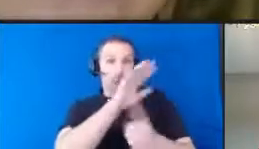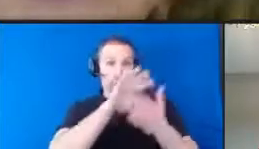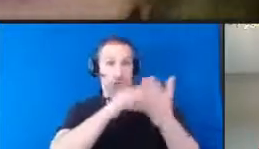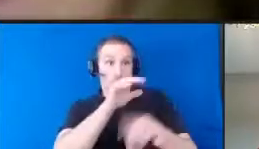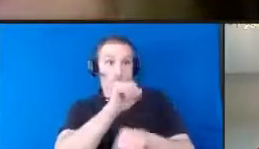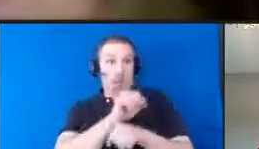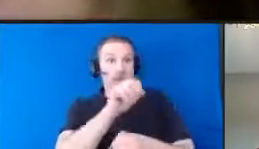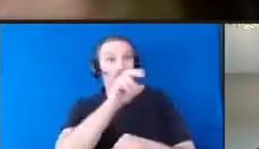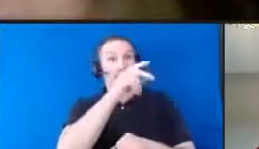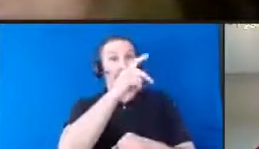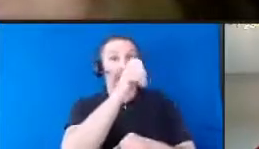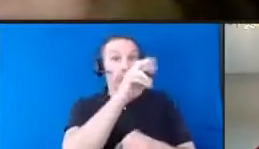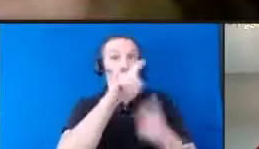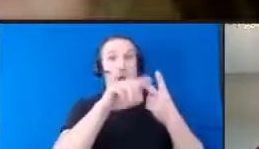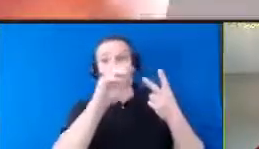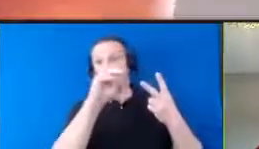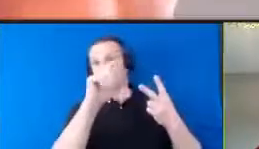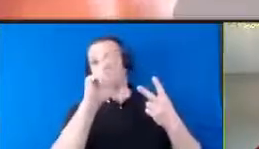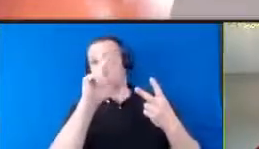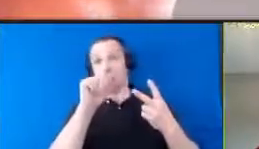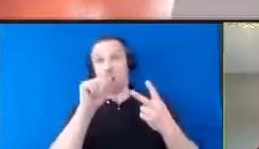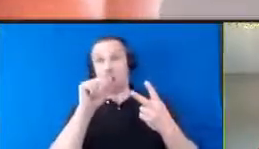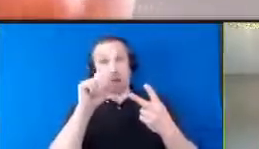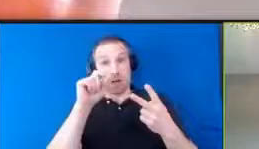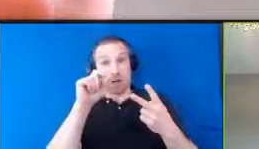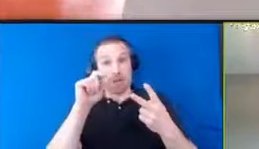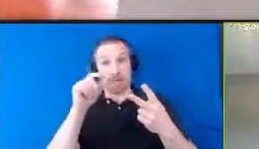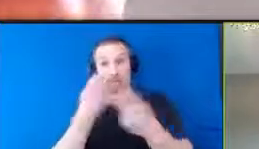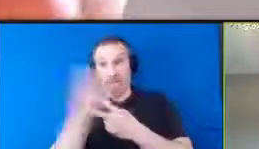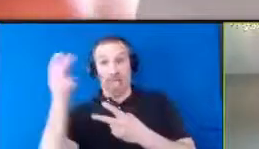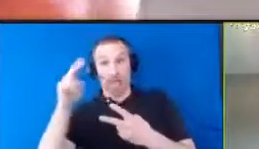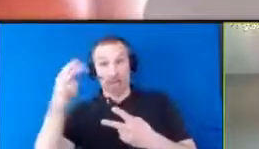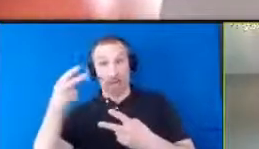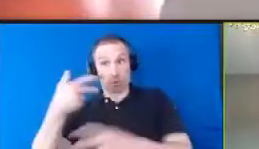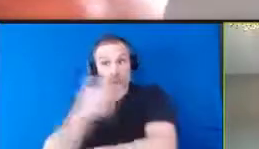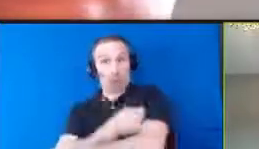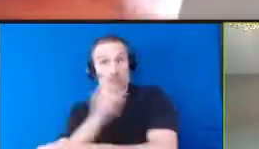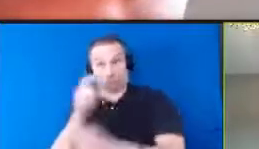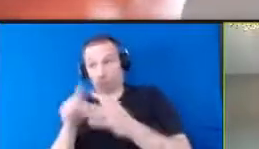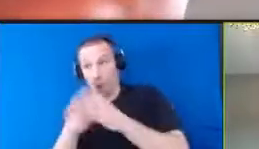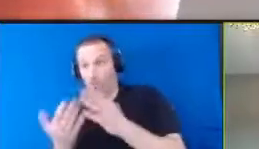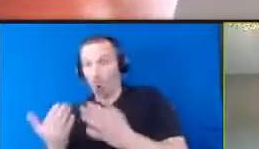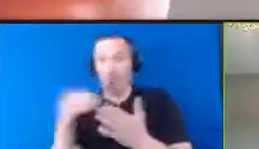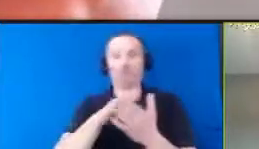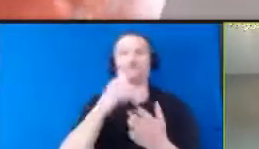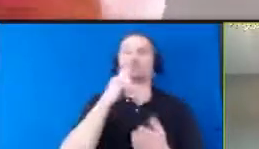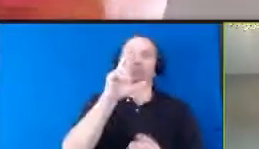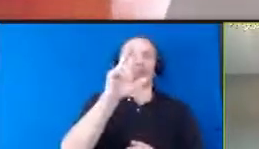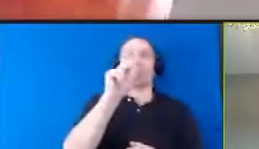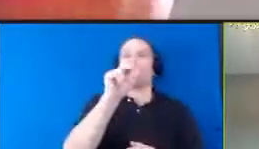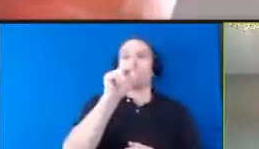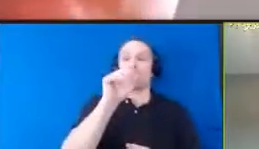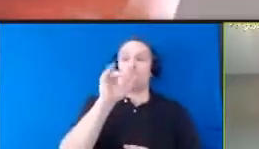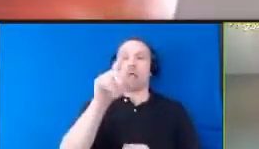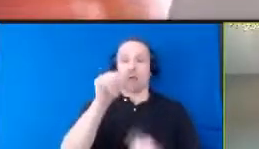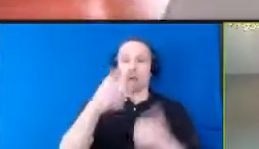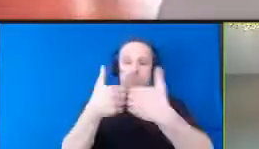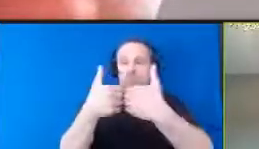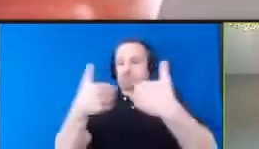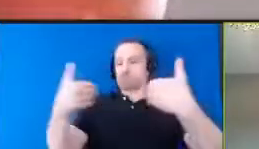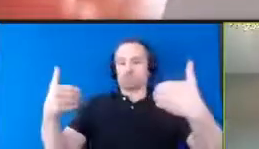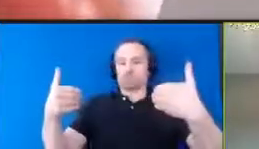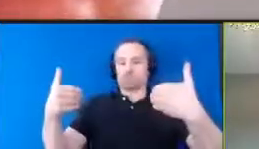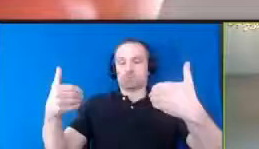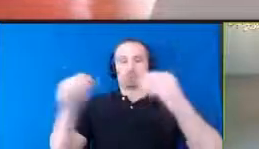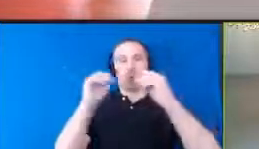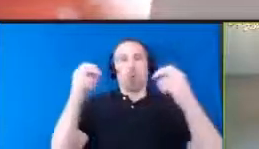over again? No, it's with vaccines, you can space the two doses further apart without a problem. You